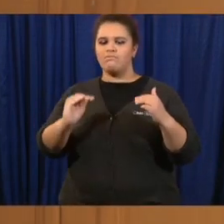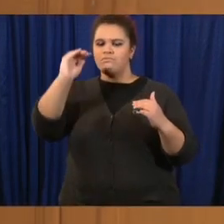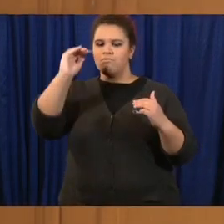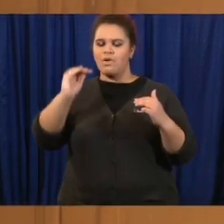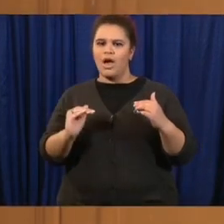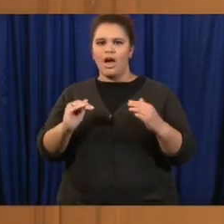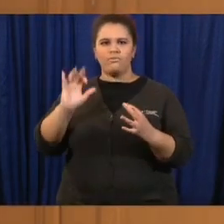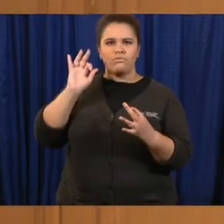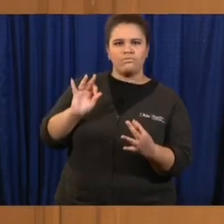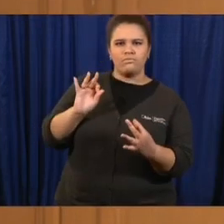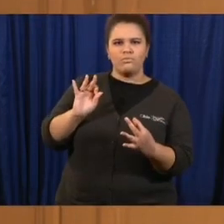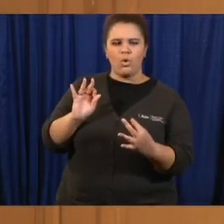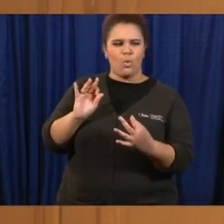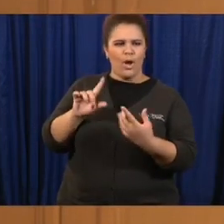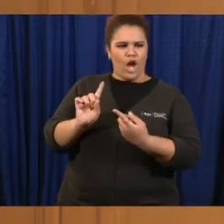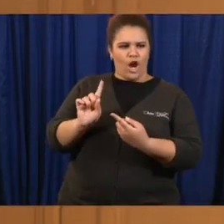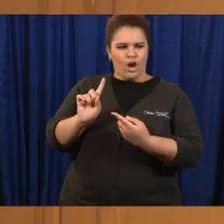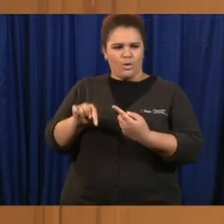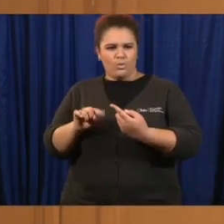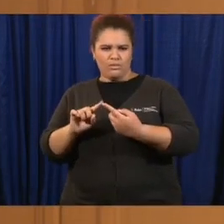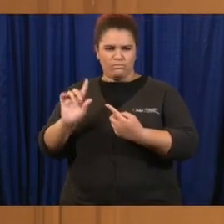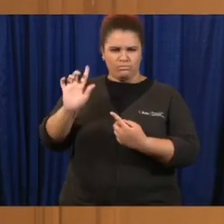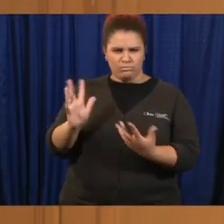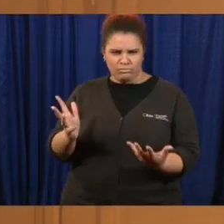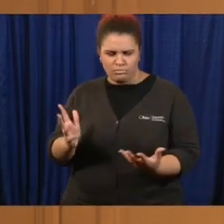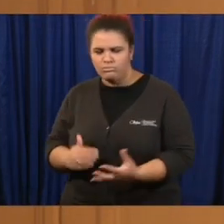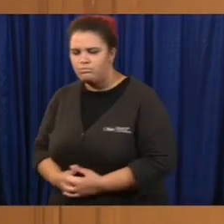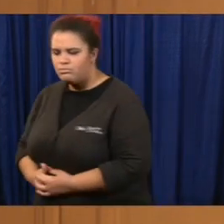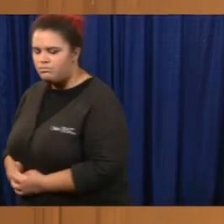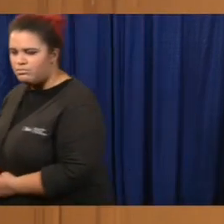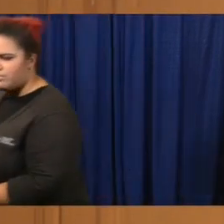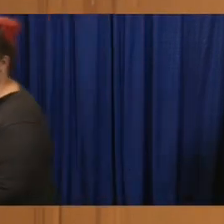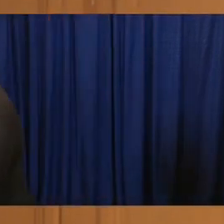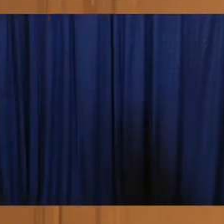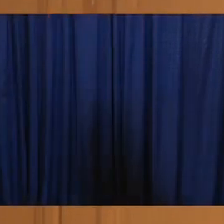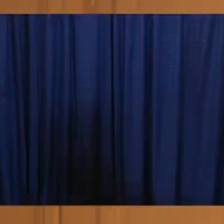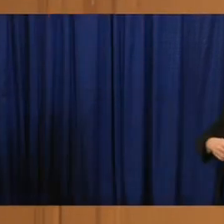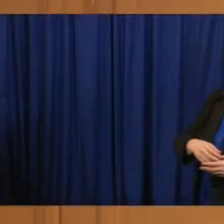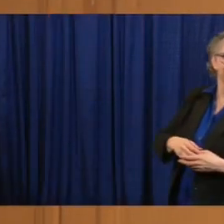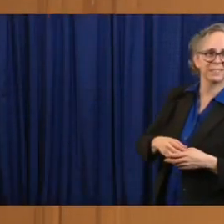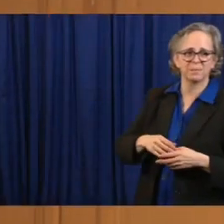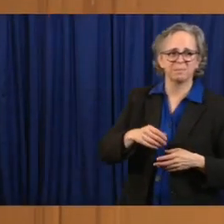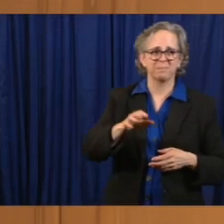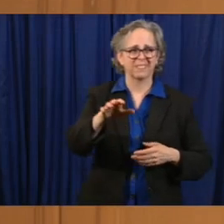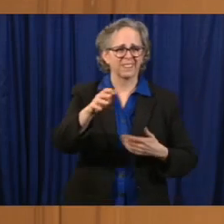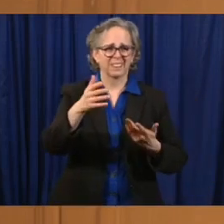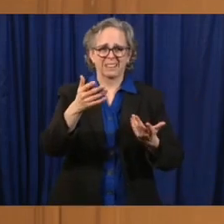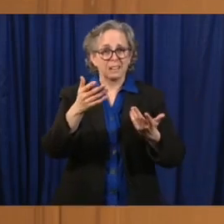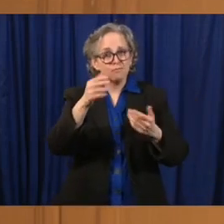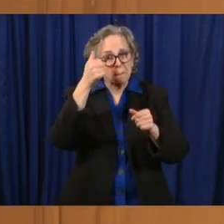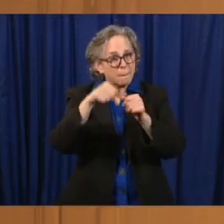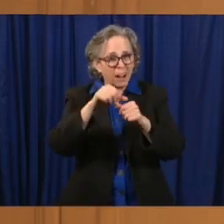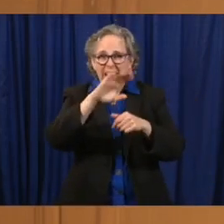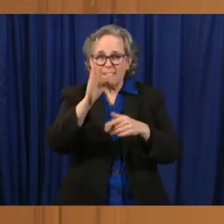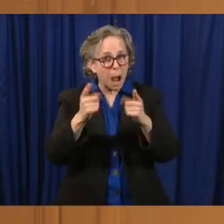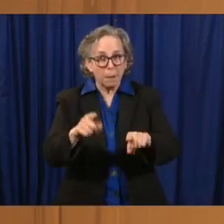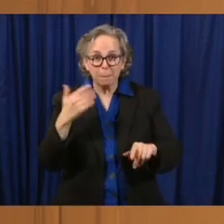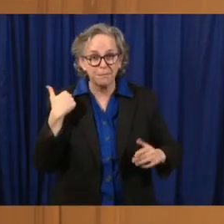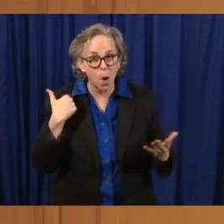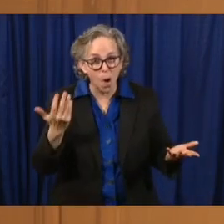there. What level of contact tracing and testing would Ohio need to have to start returning